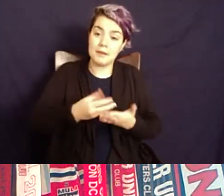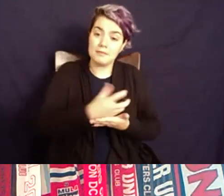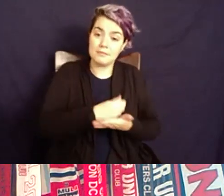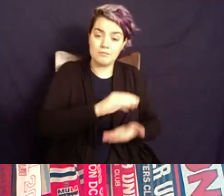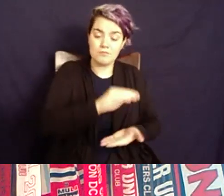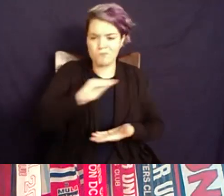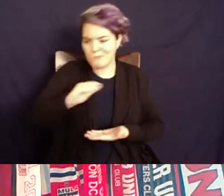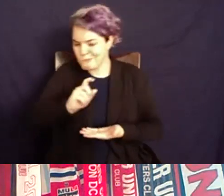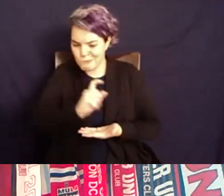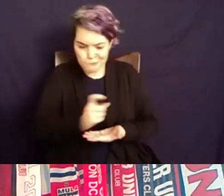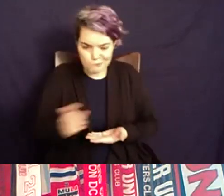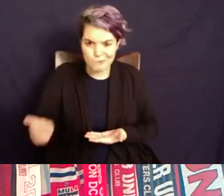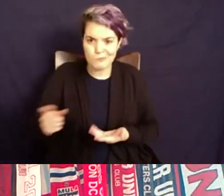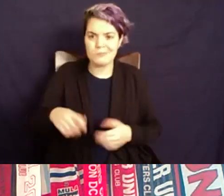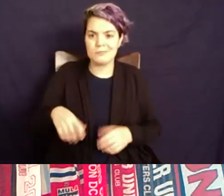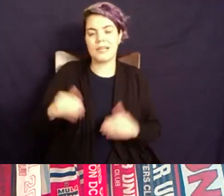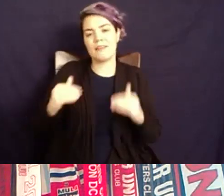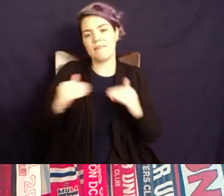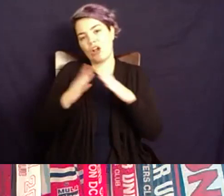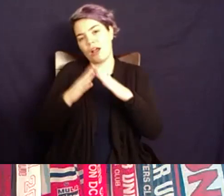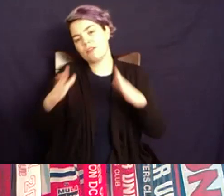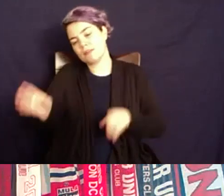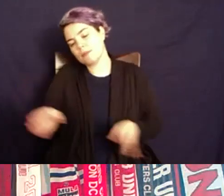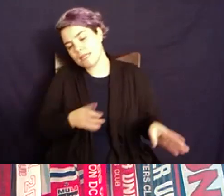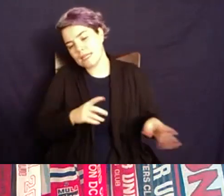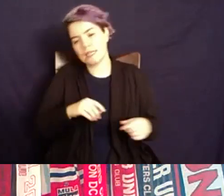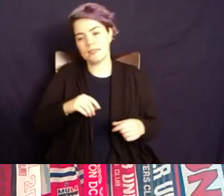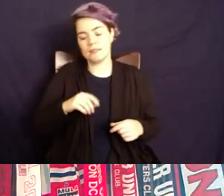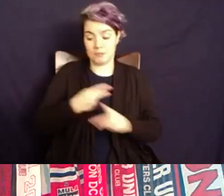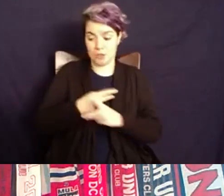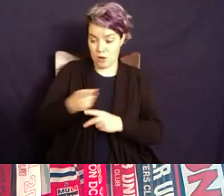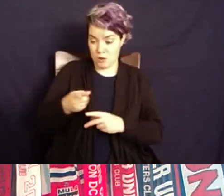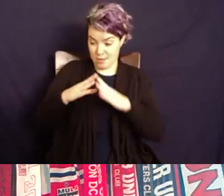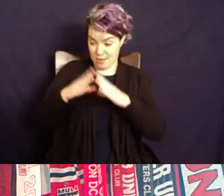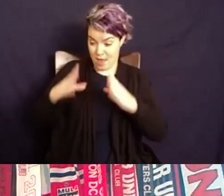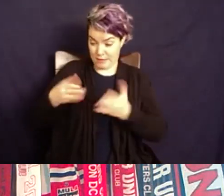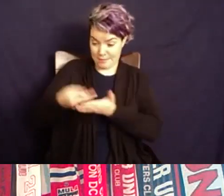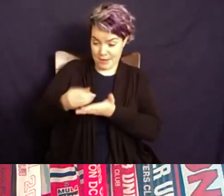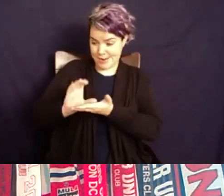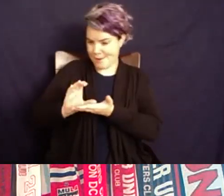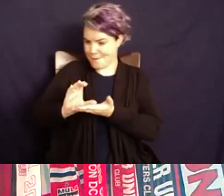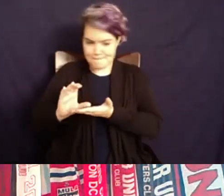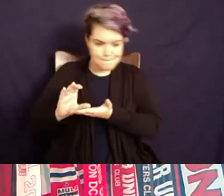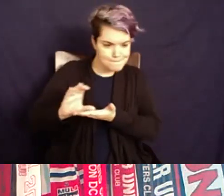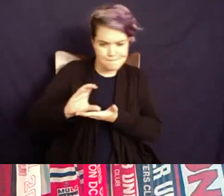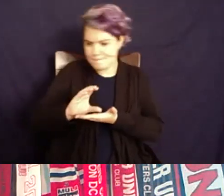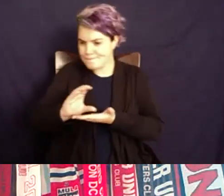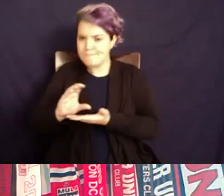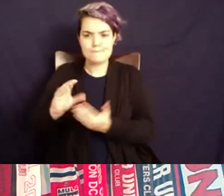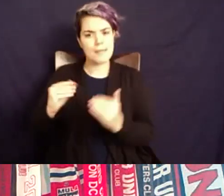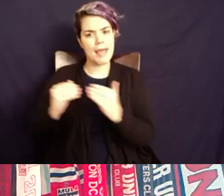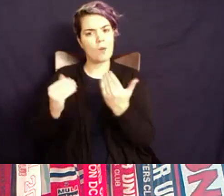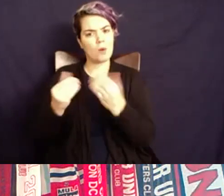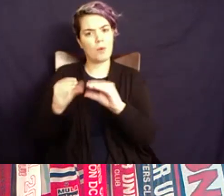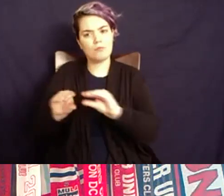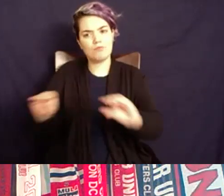and a fair housing plan and figuring out that their housing is going to go to, you know, in some equitable way, you know,